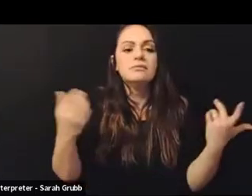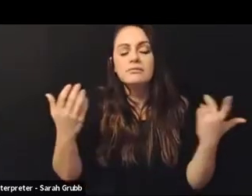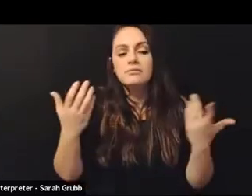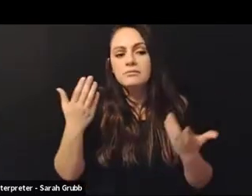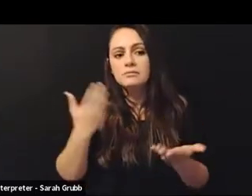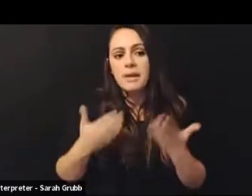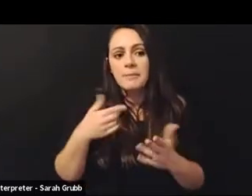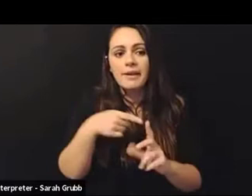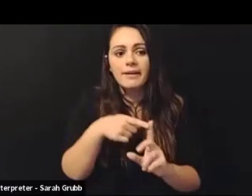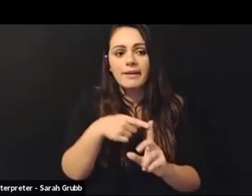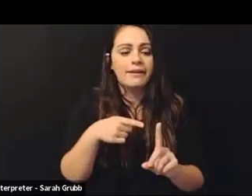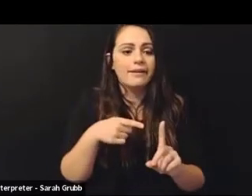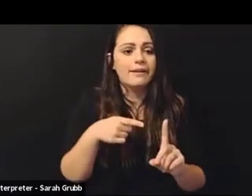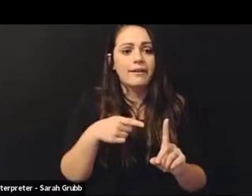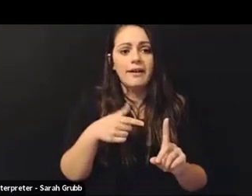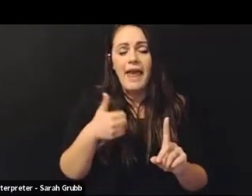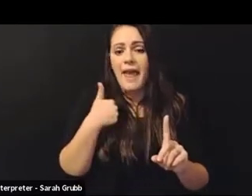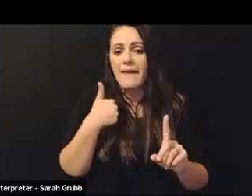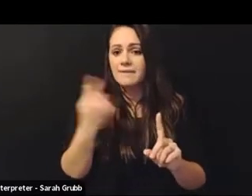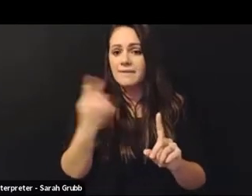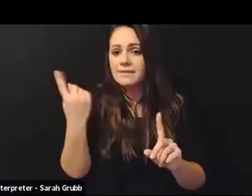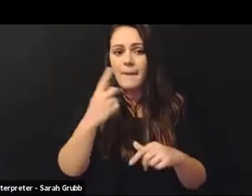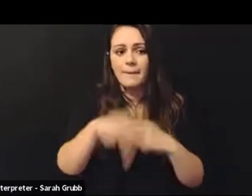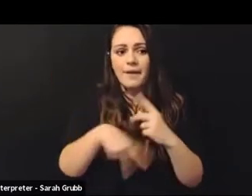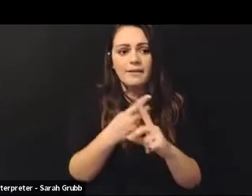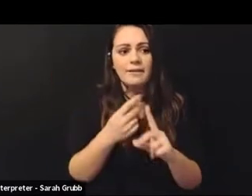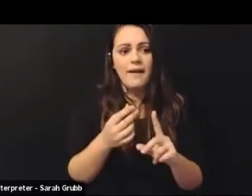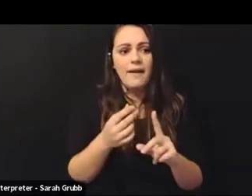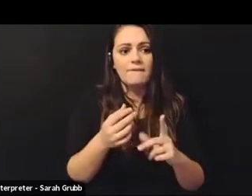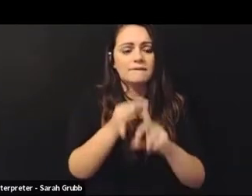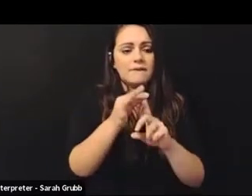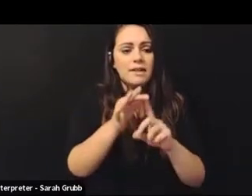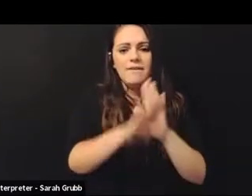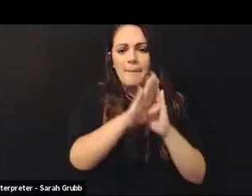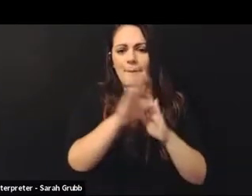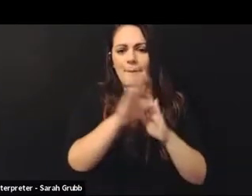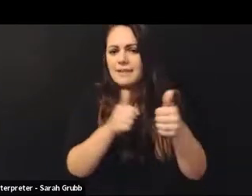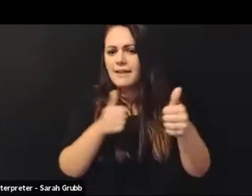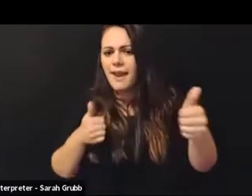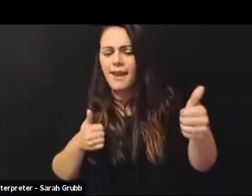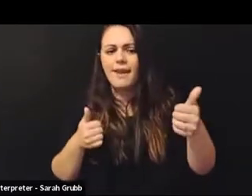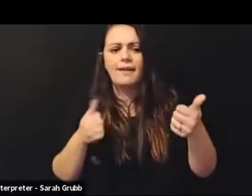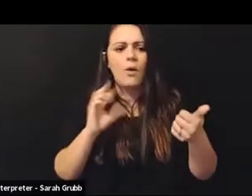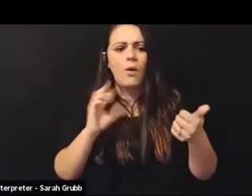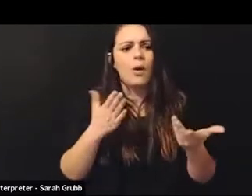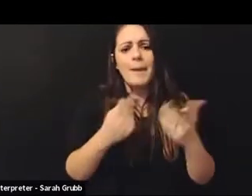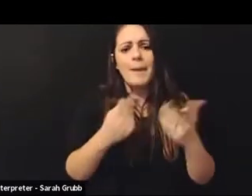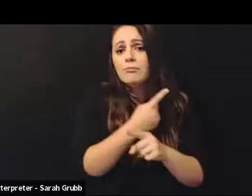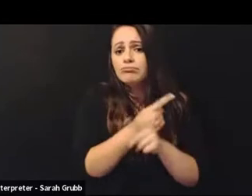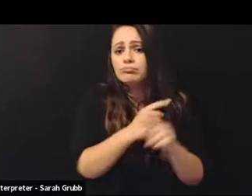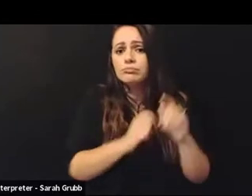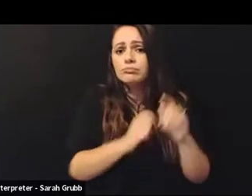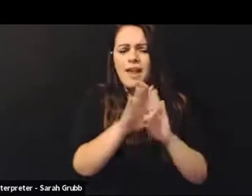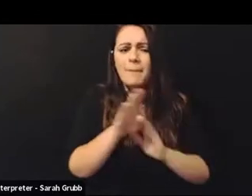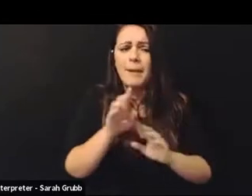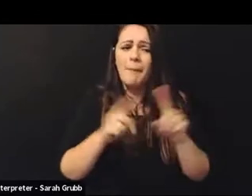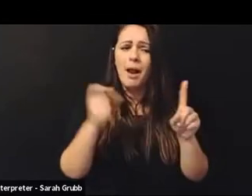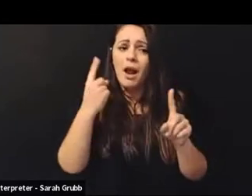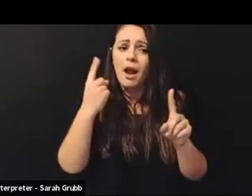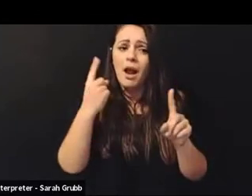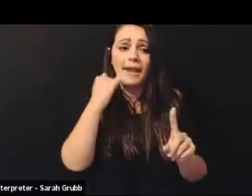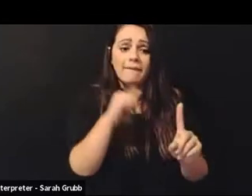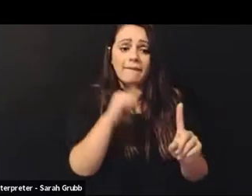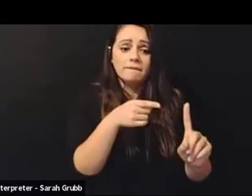of developmental delay, that it's really, really different with individuals who have a